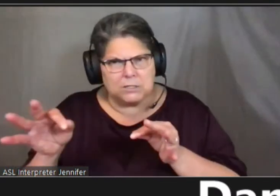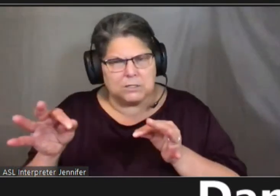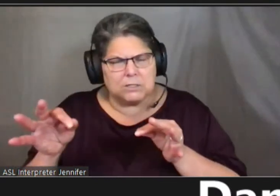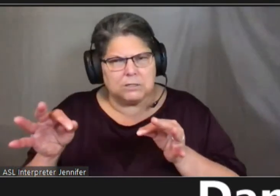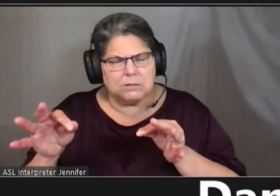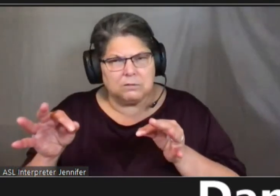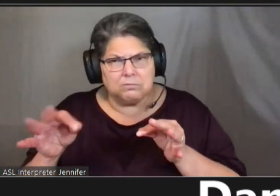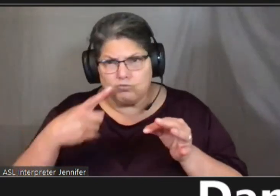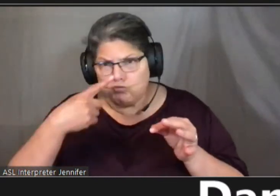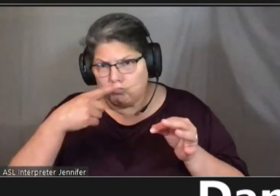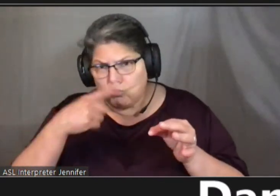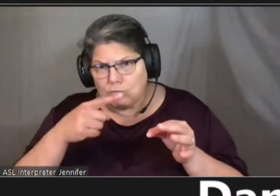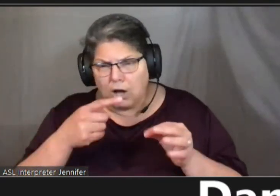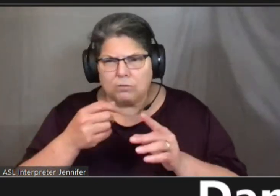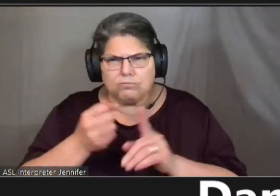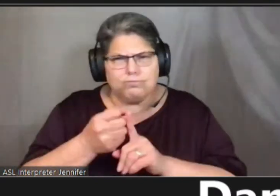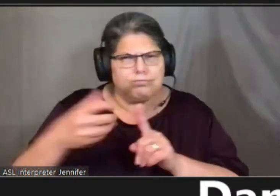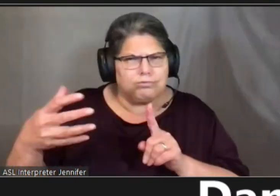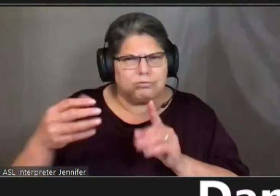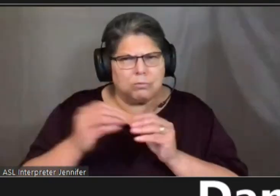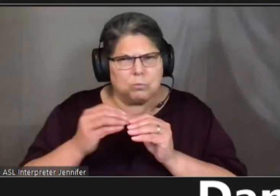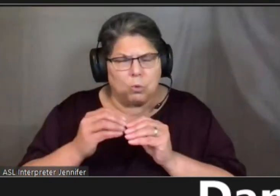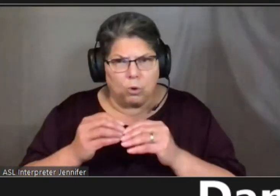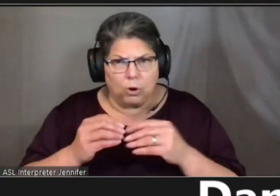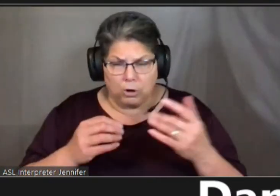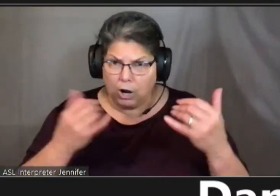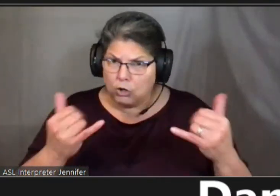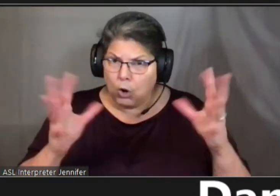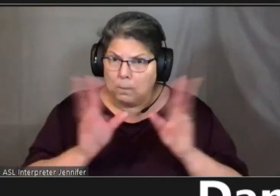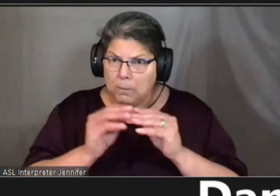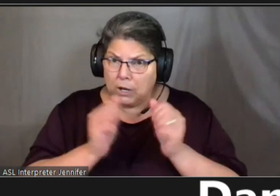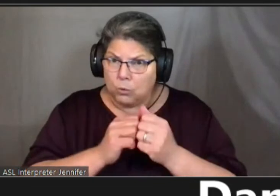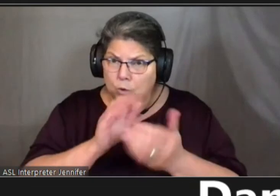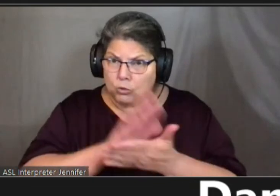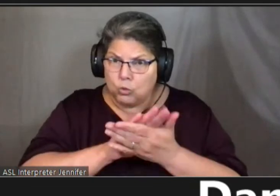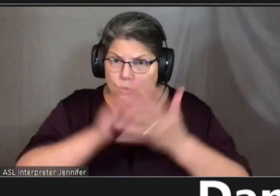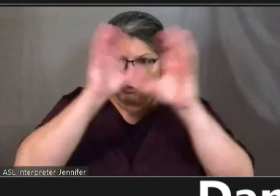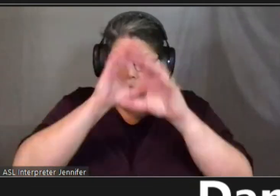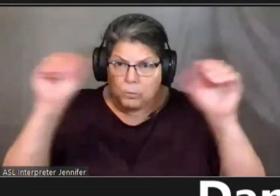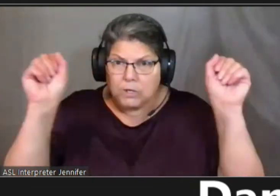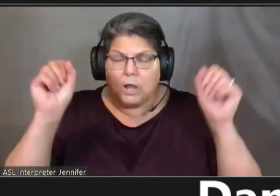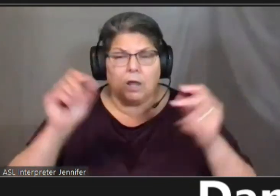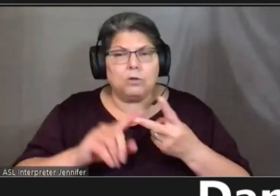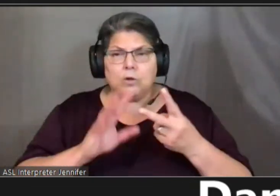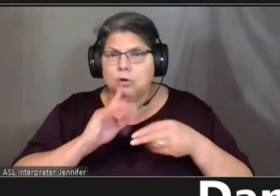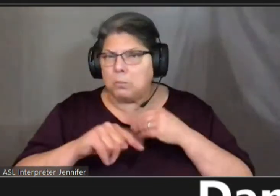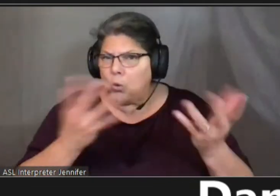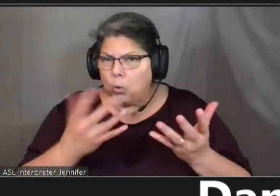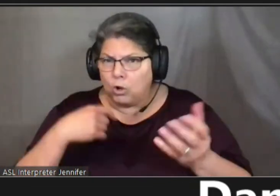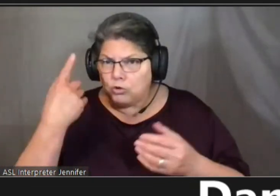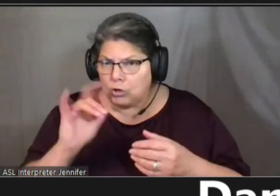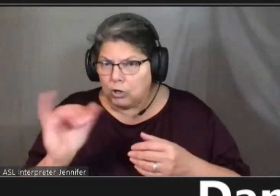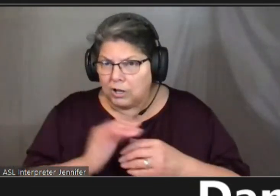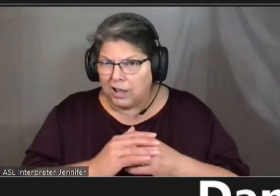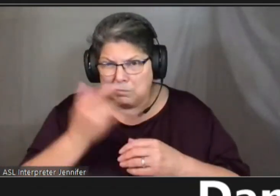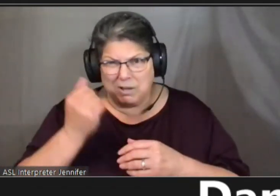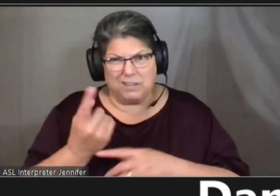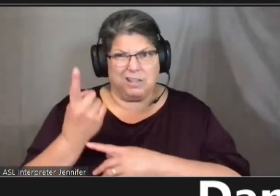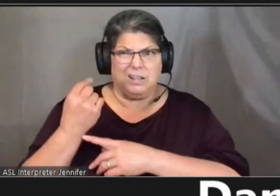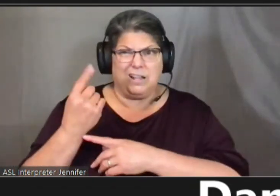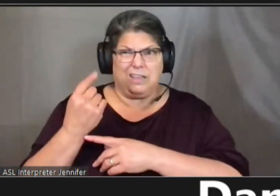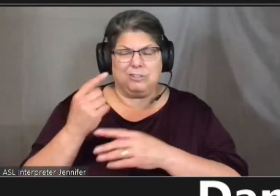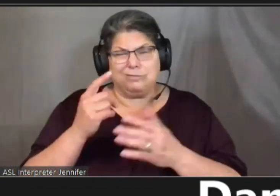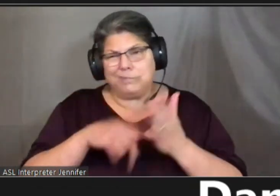but if you could talk a little bit more about that. Are you meeting with superintendents? Are you guys discussing the layout? Seeing that last year was canceled or